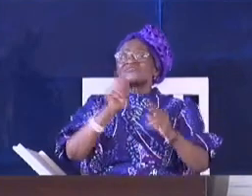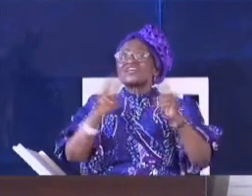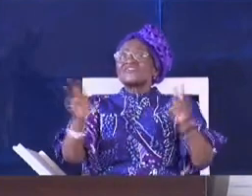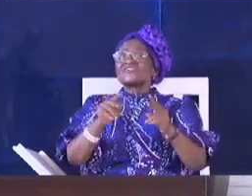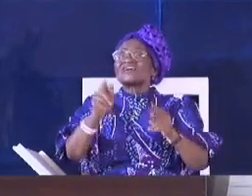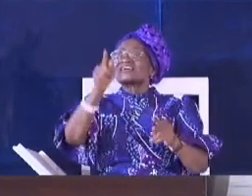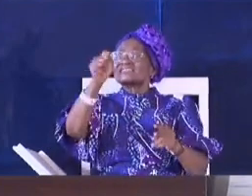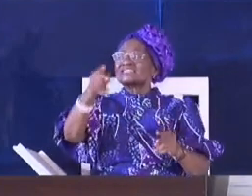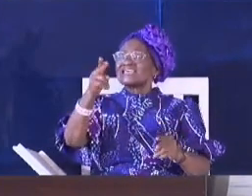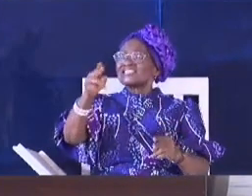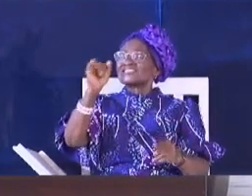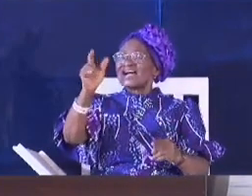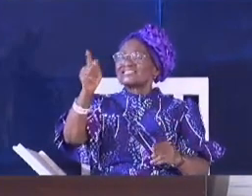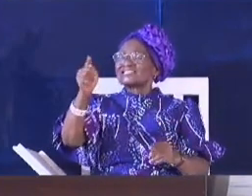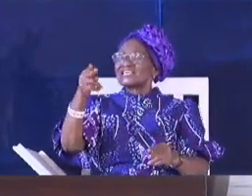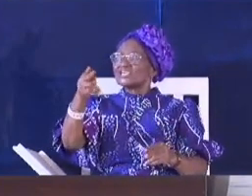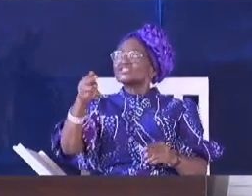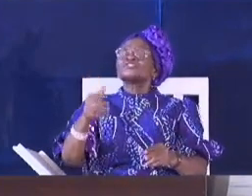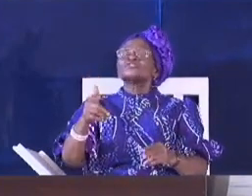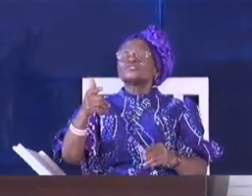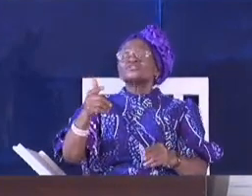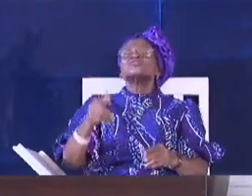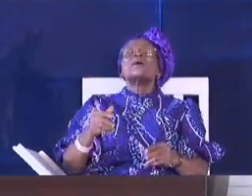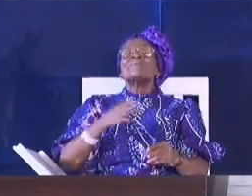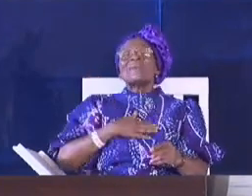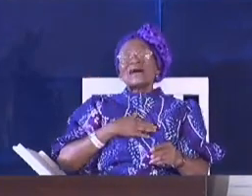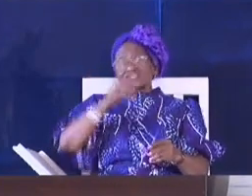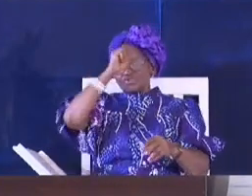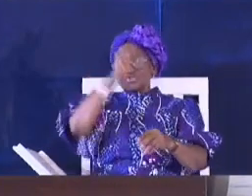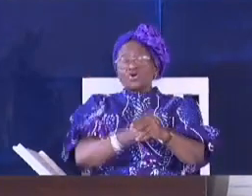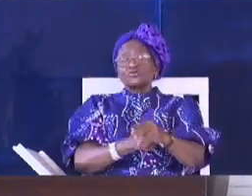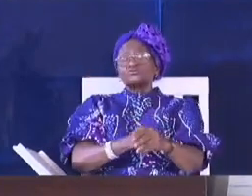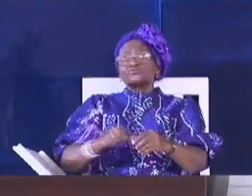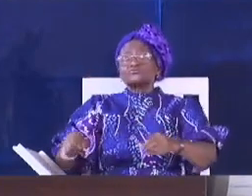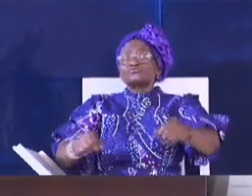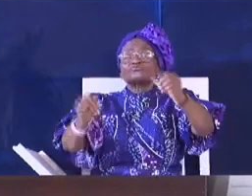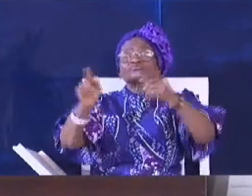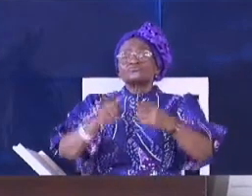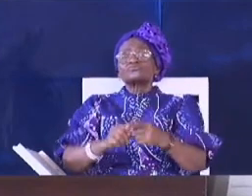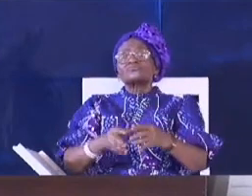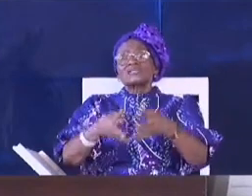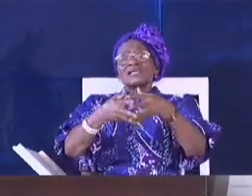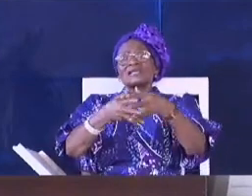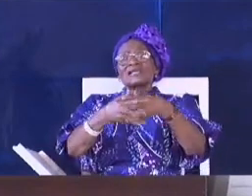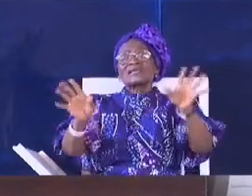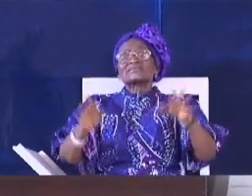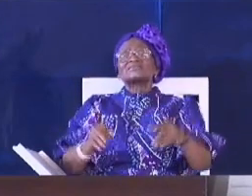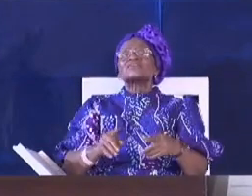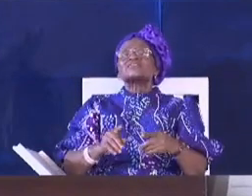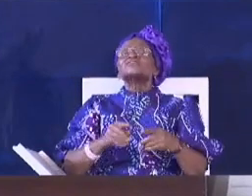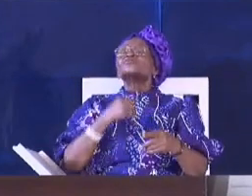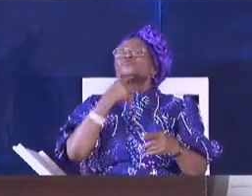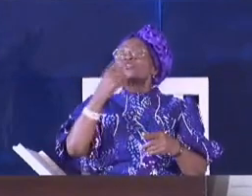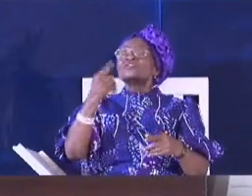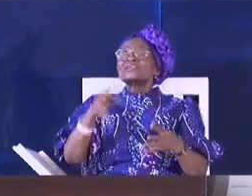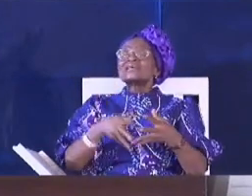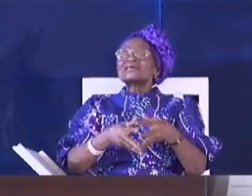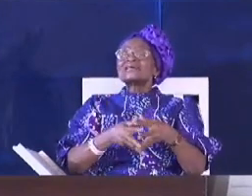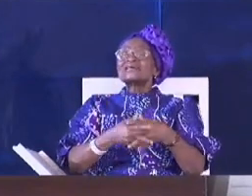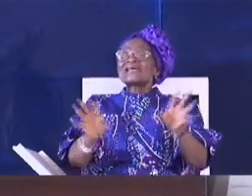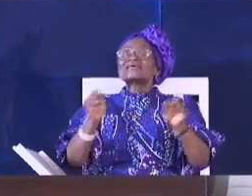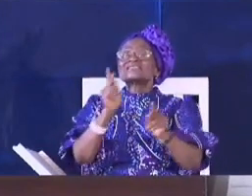My son drove to the gate, told the gatekeeper, I want to go in.